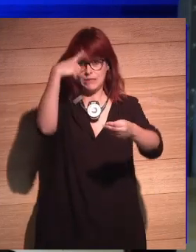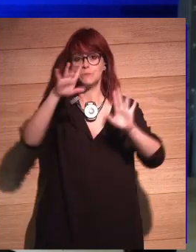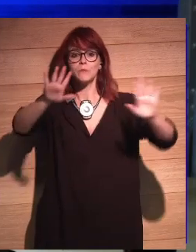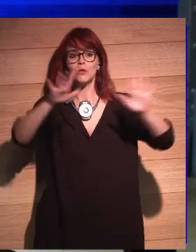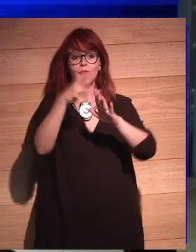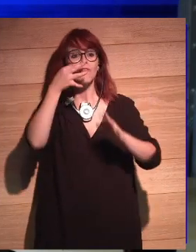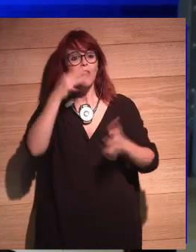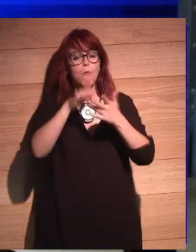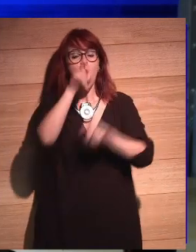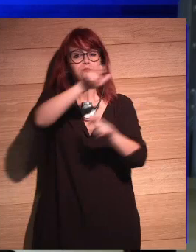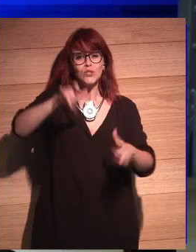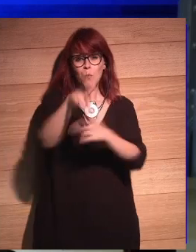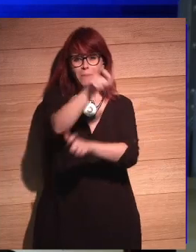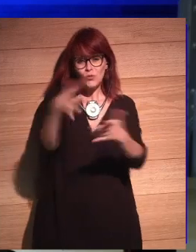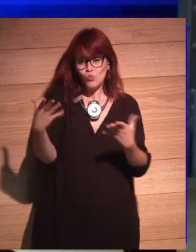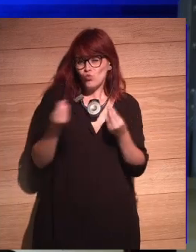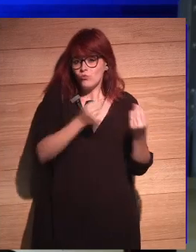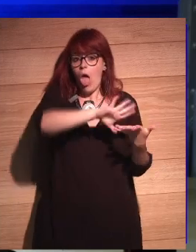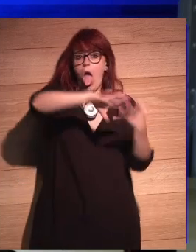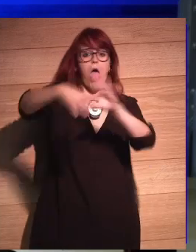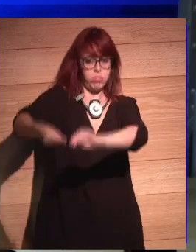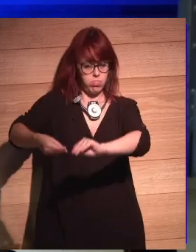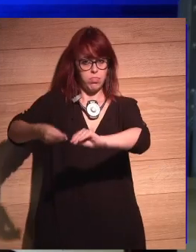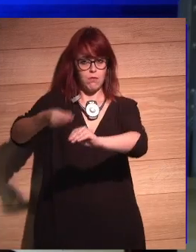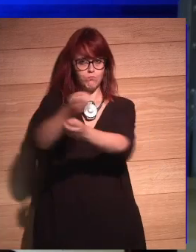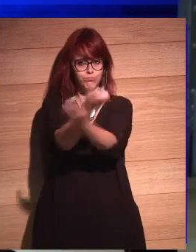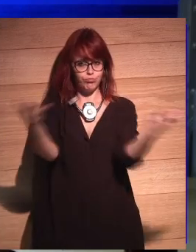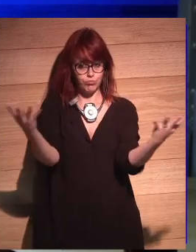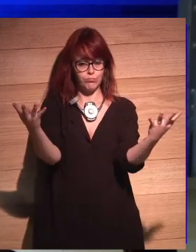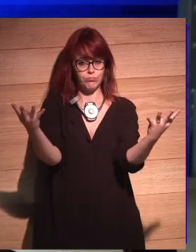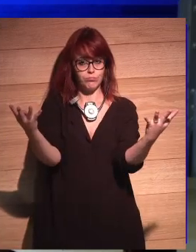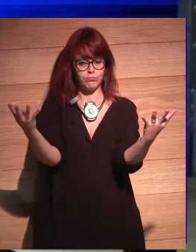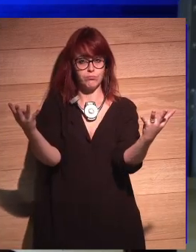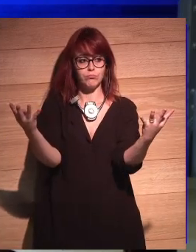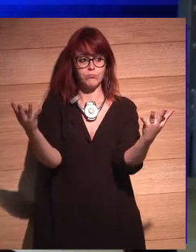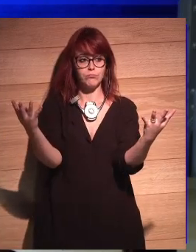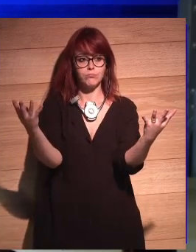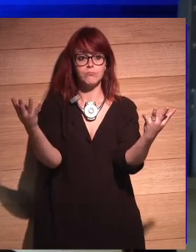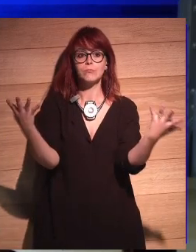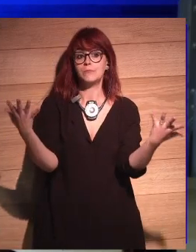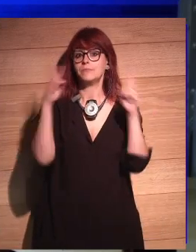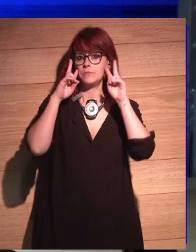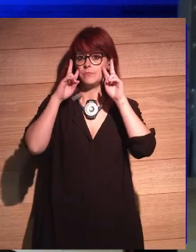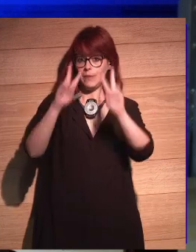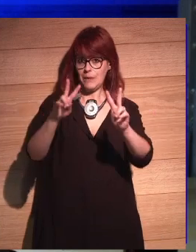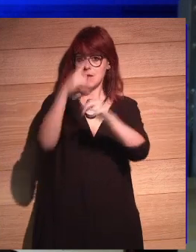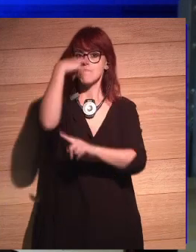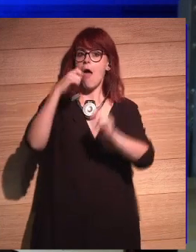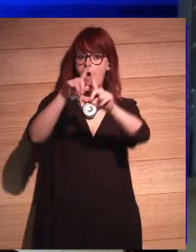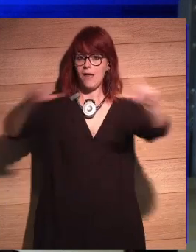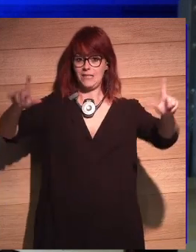multiple people. Now there's always this kind of like thing, this picture. I've never seen this